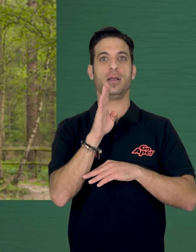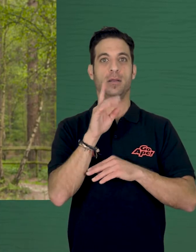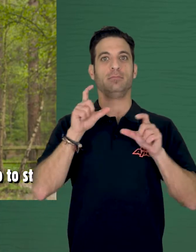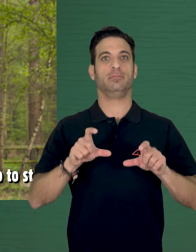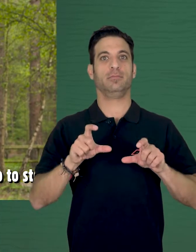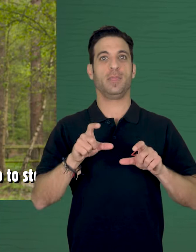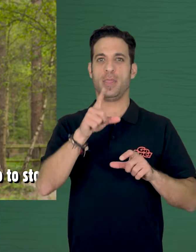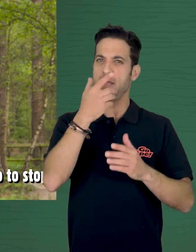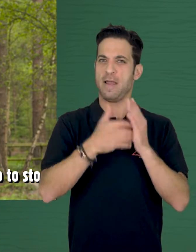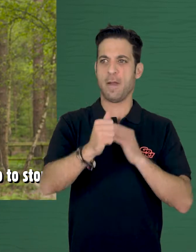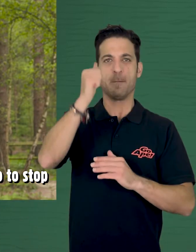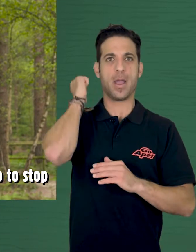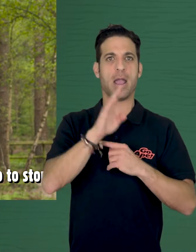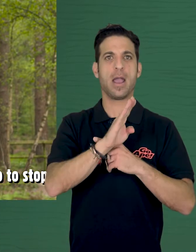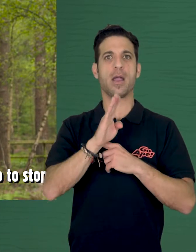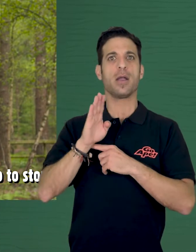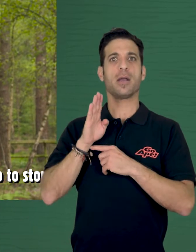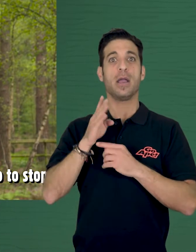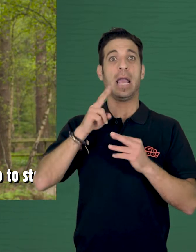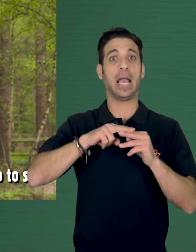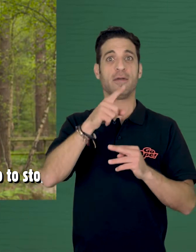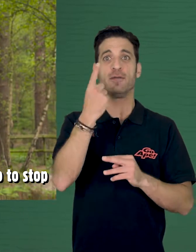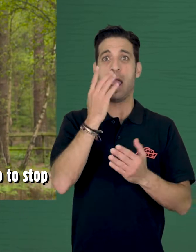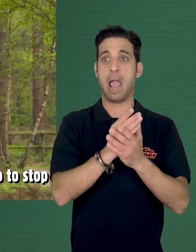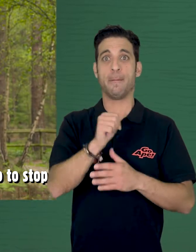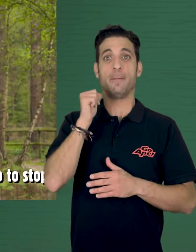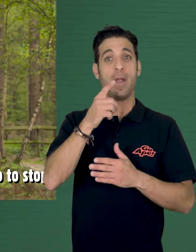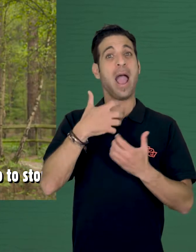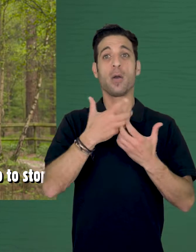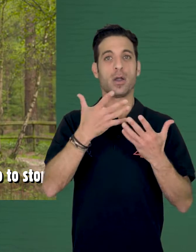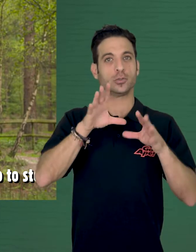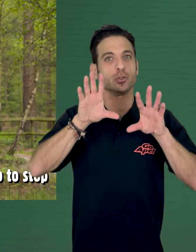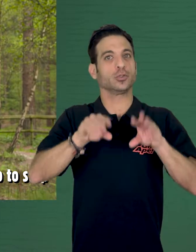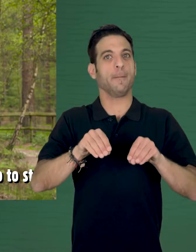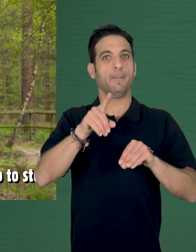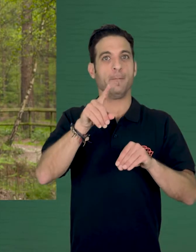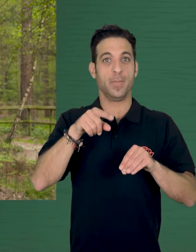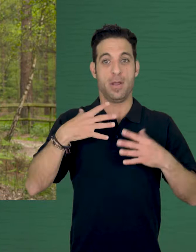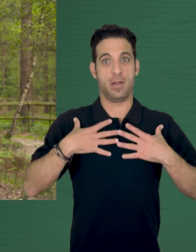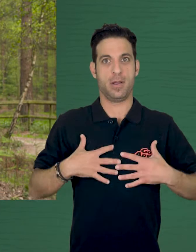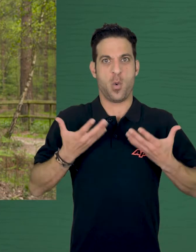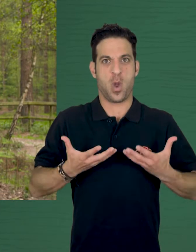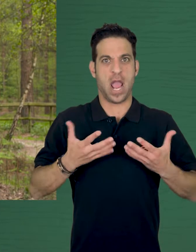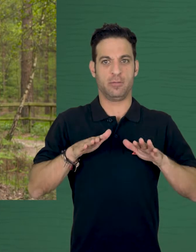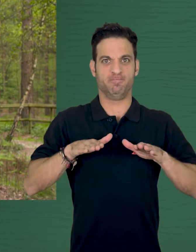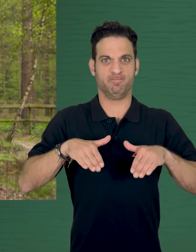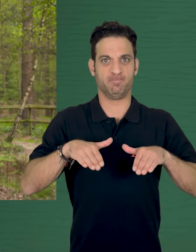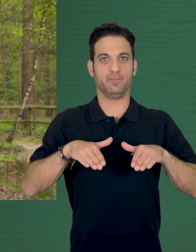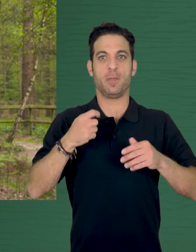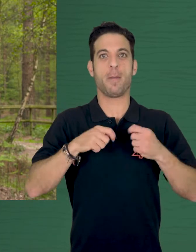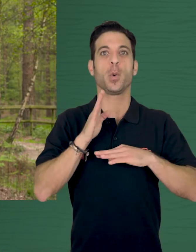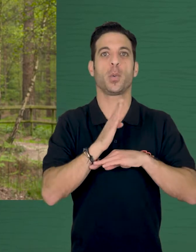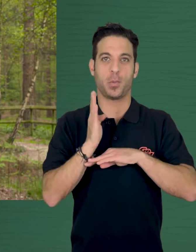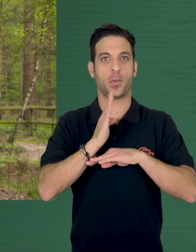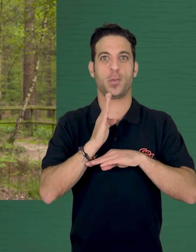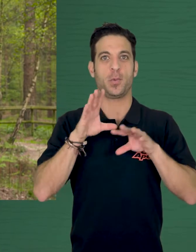position. You should never ride backwards on your Segway, but if you find yourself going backwards, all you need to do to stop is put some weight down into your toes and